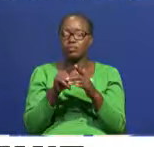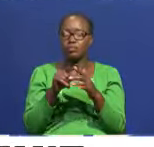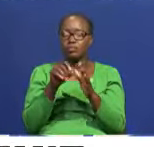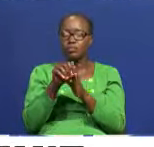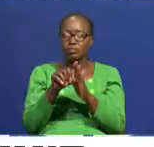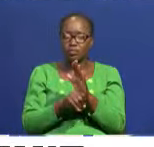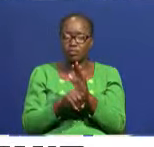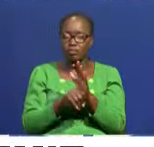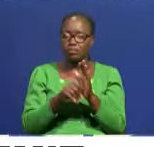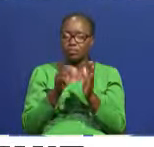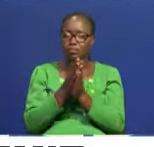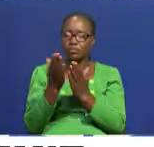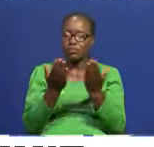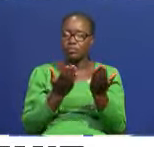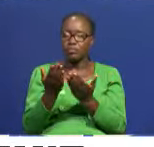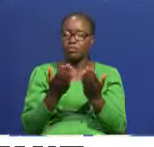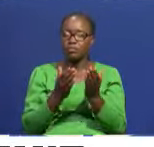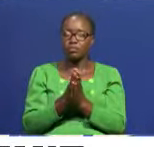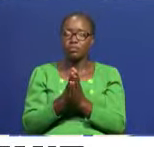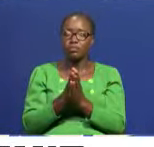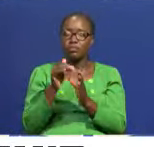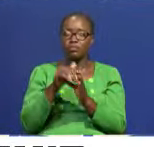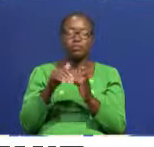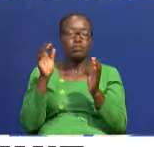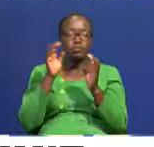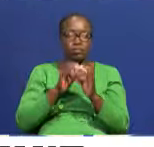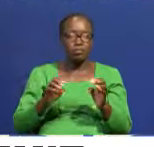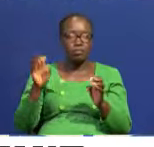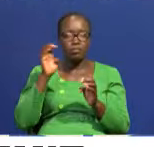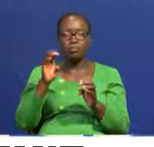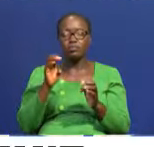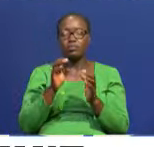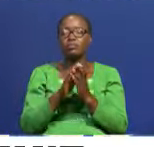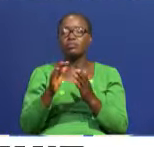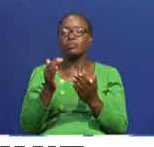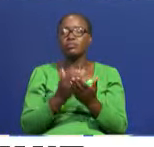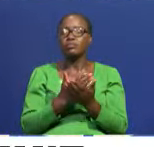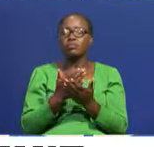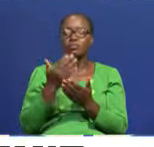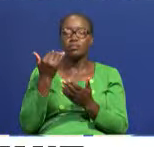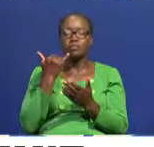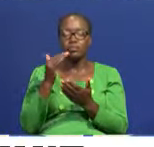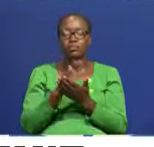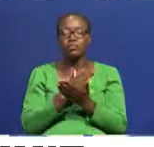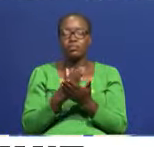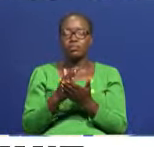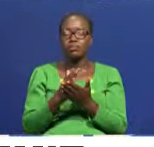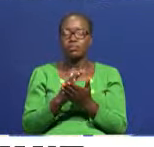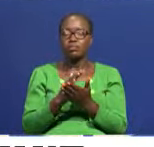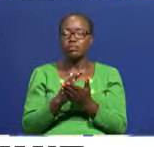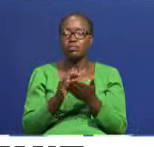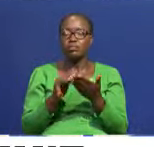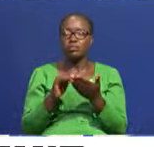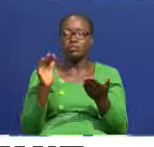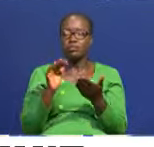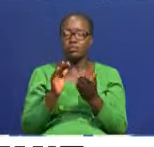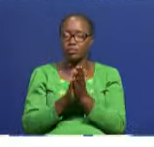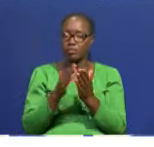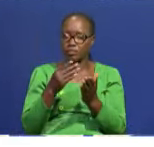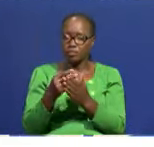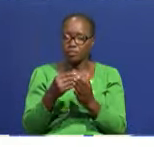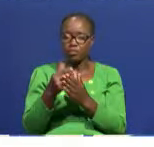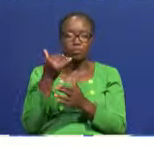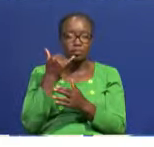essential services. In Ethiopia, our telecom sector liberalization, mobile money,